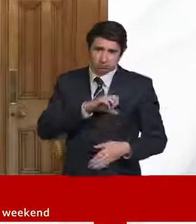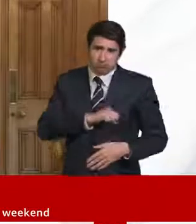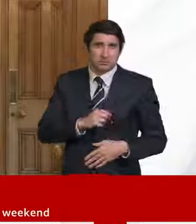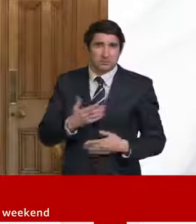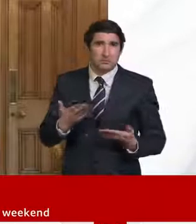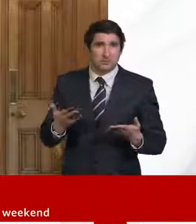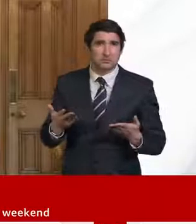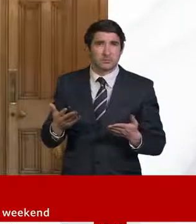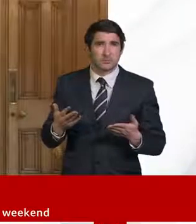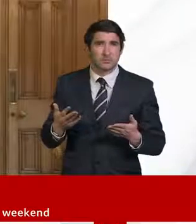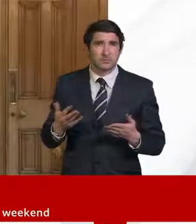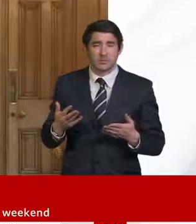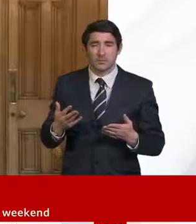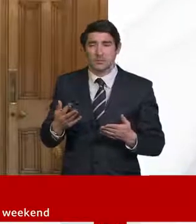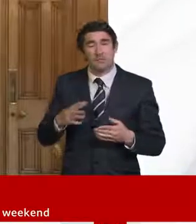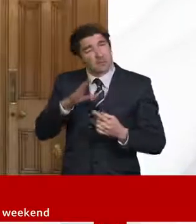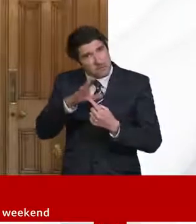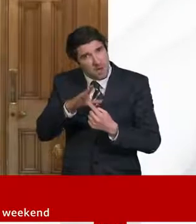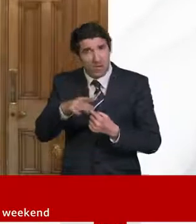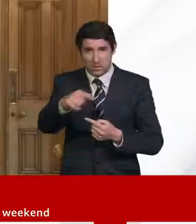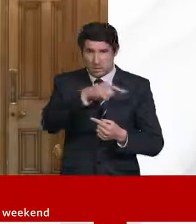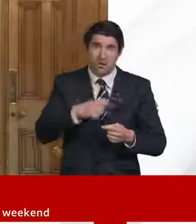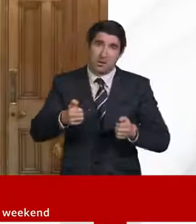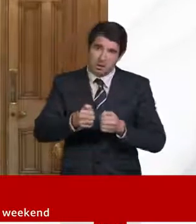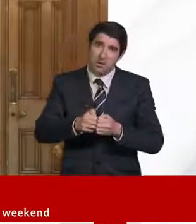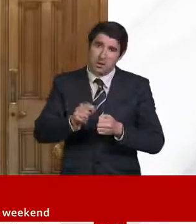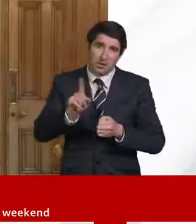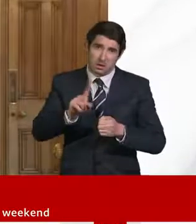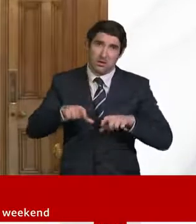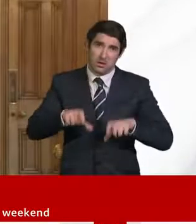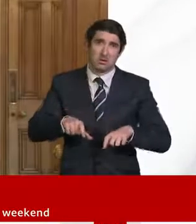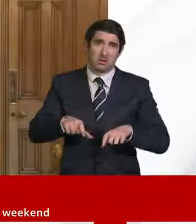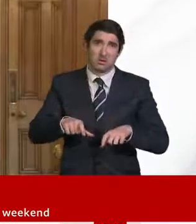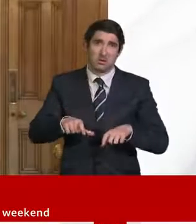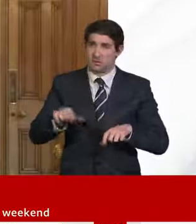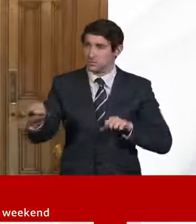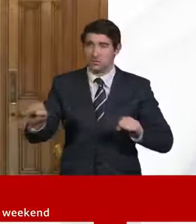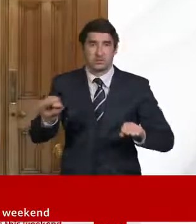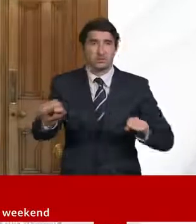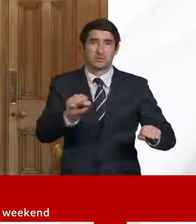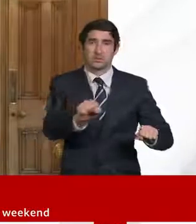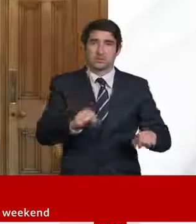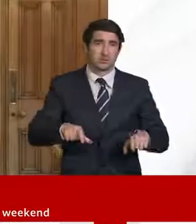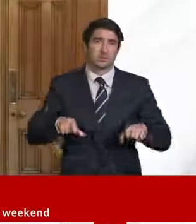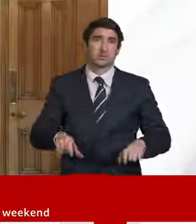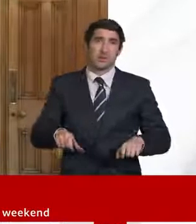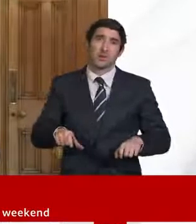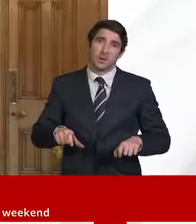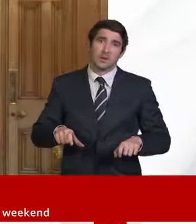maintain the social distancing measures in order to improve and increase the resilience of the NHS and to slow the spread of the